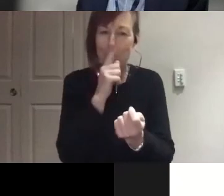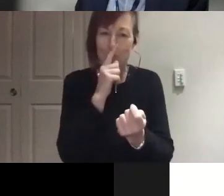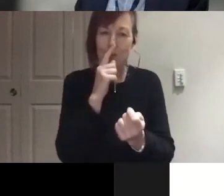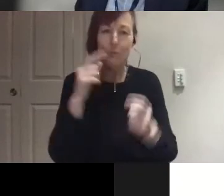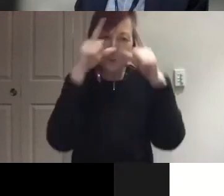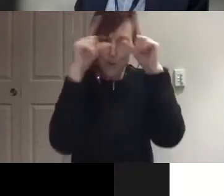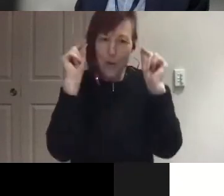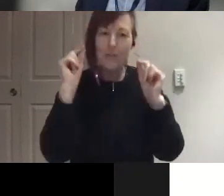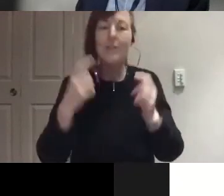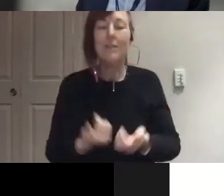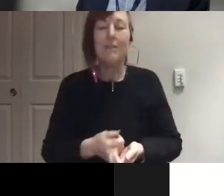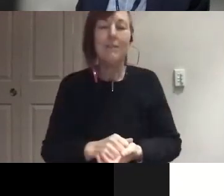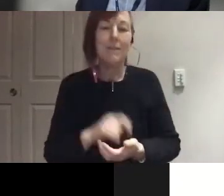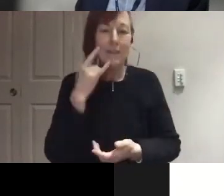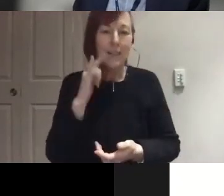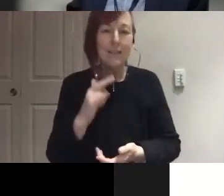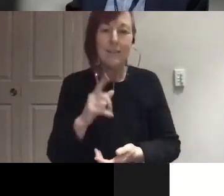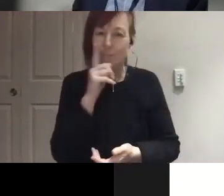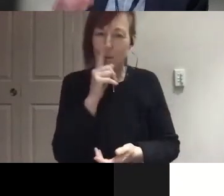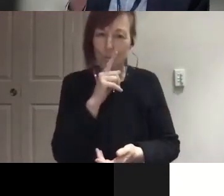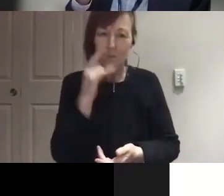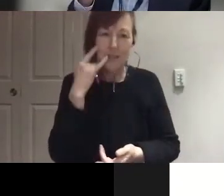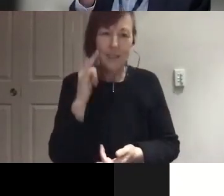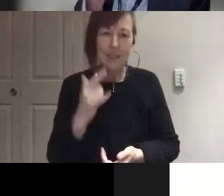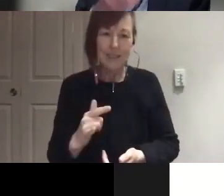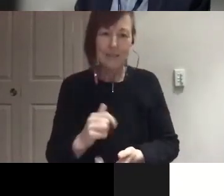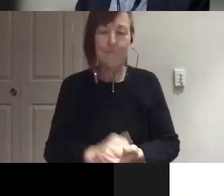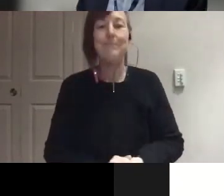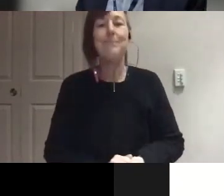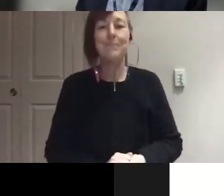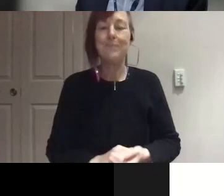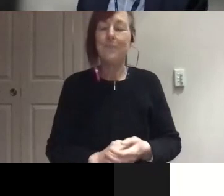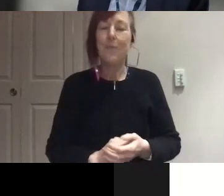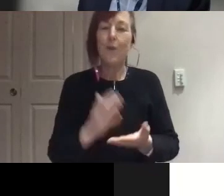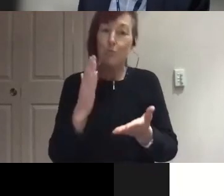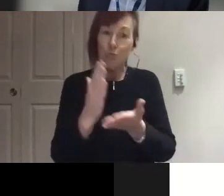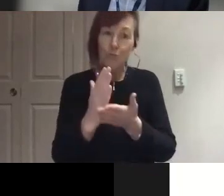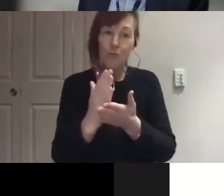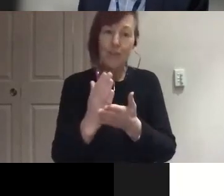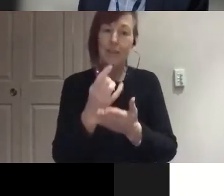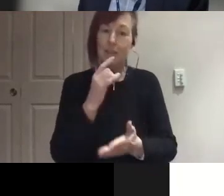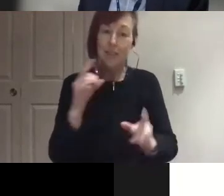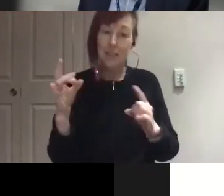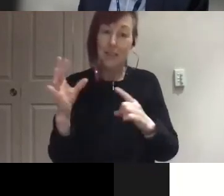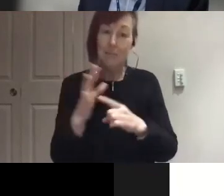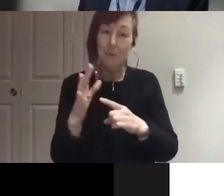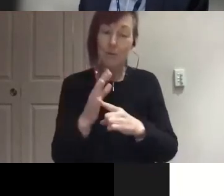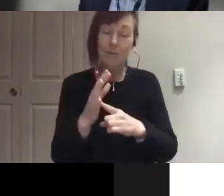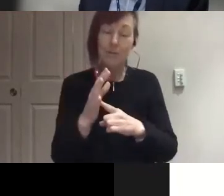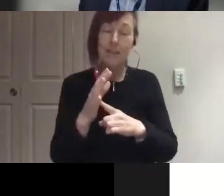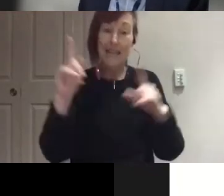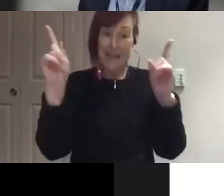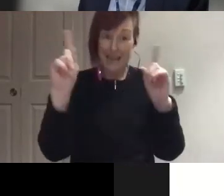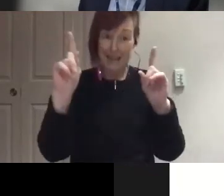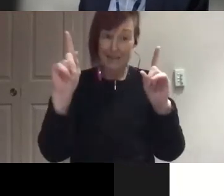earlier, it's really important from now on that anyone, and this is always the case, if you've got symptoms of